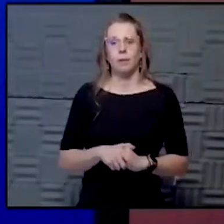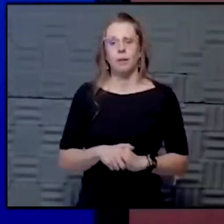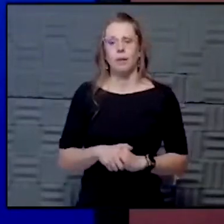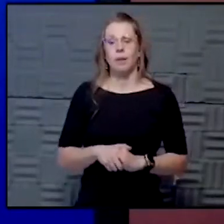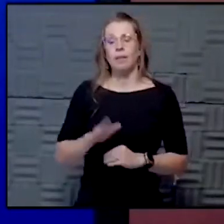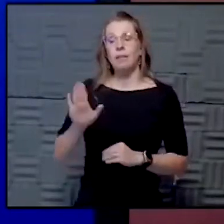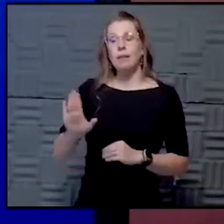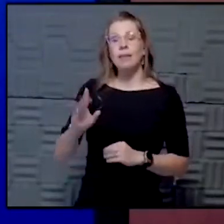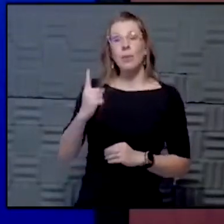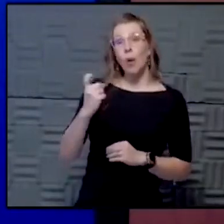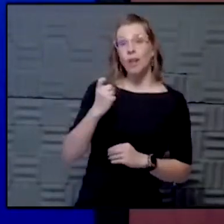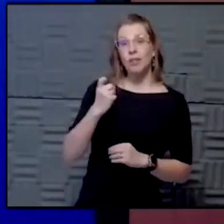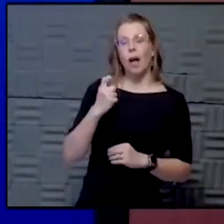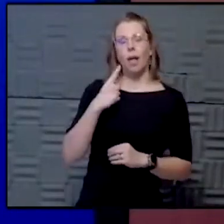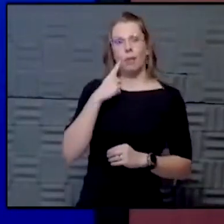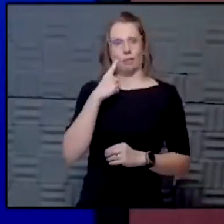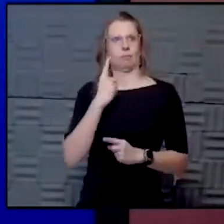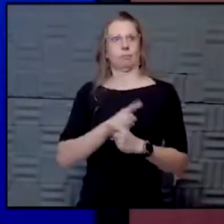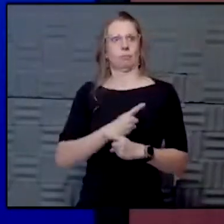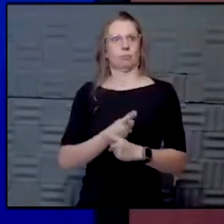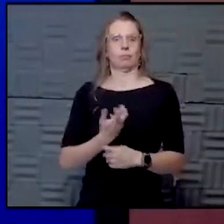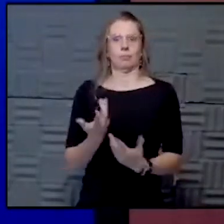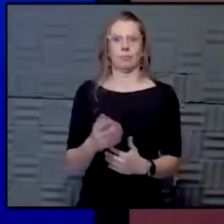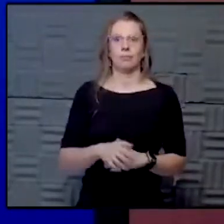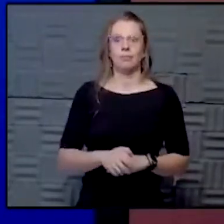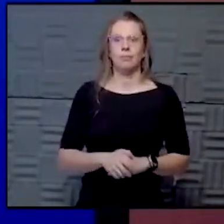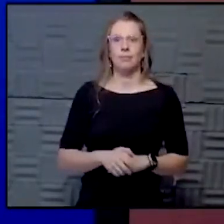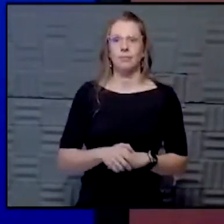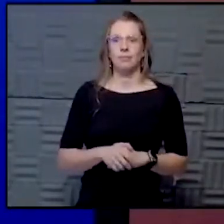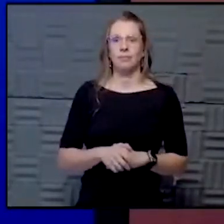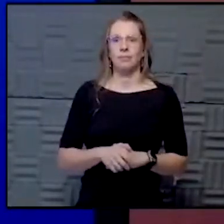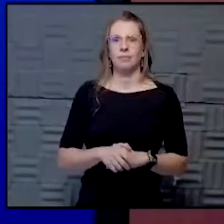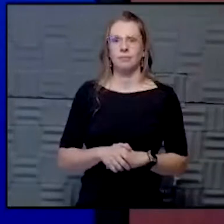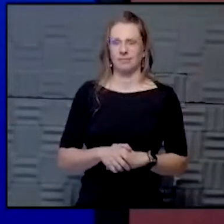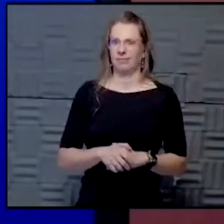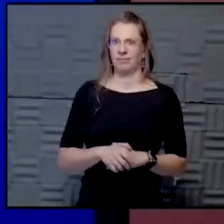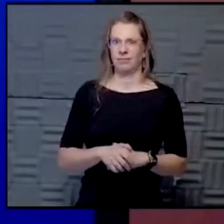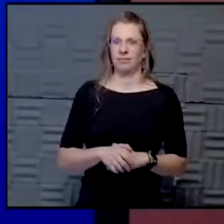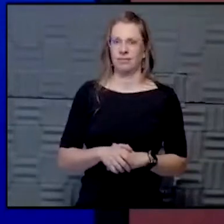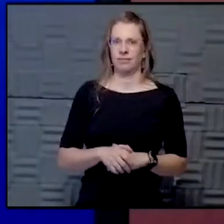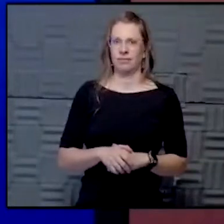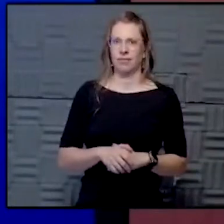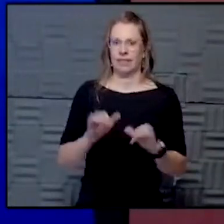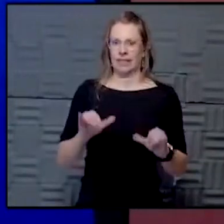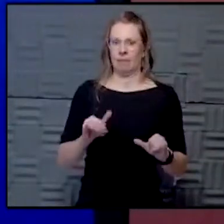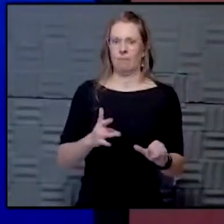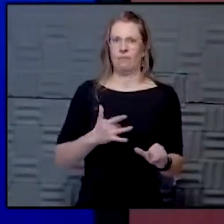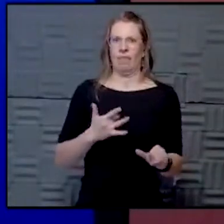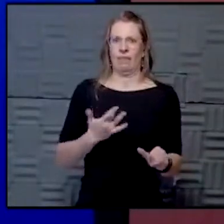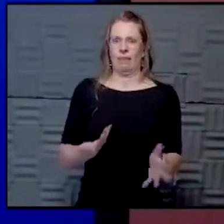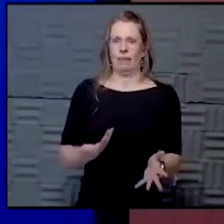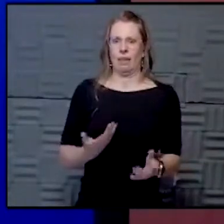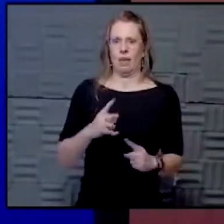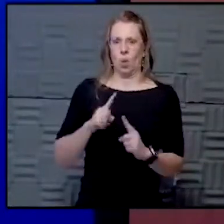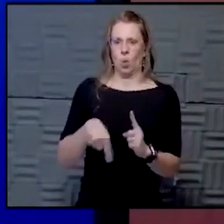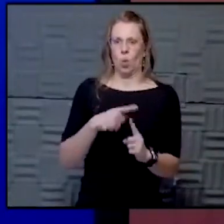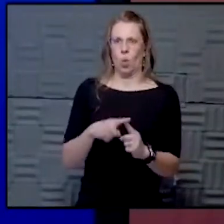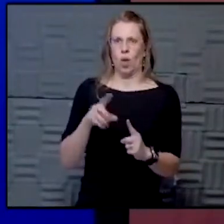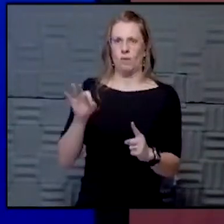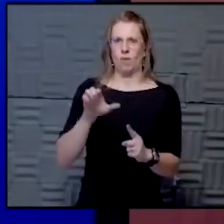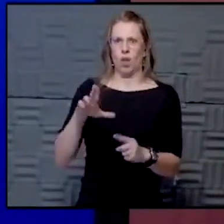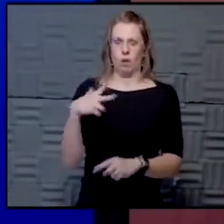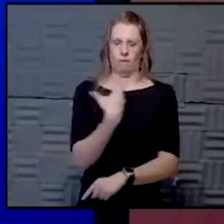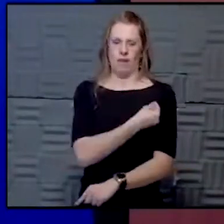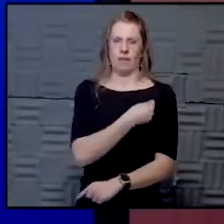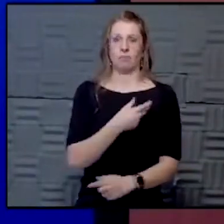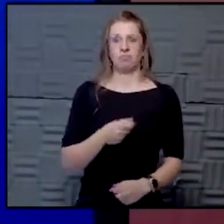his question, which I thought was appropriate, was, is it the same sort of feeling as when they give you the flu vaccine?